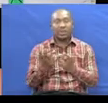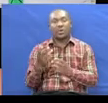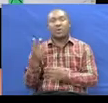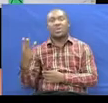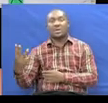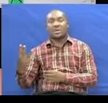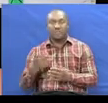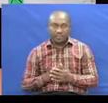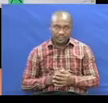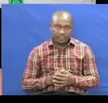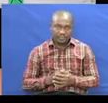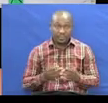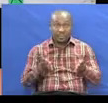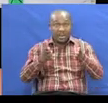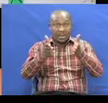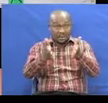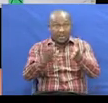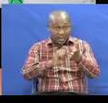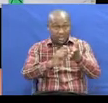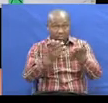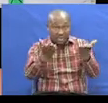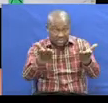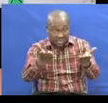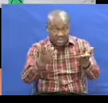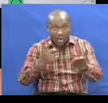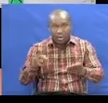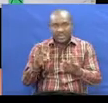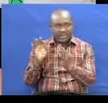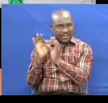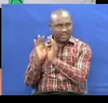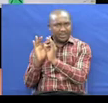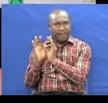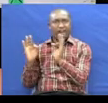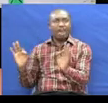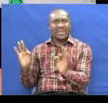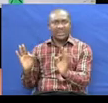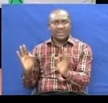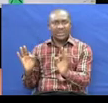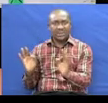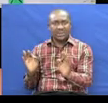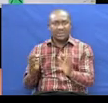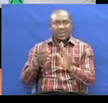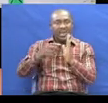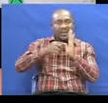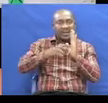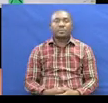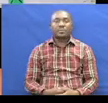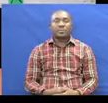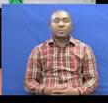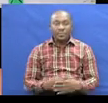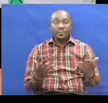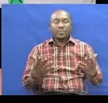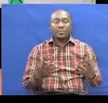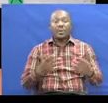is better or which is easy? That one or this one? I think you are going to choose yourself. Yeah.